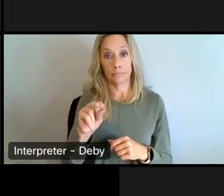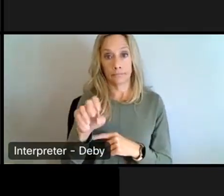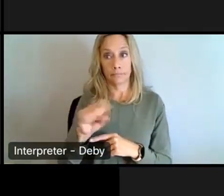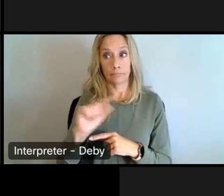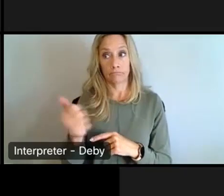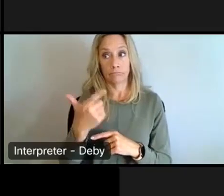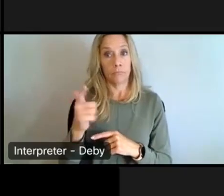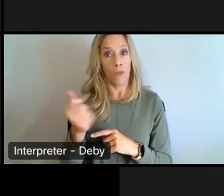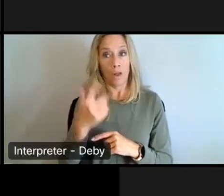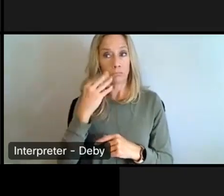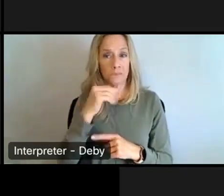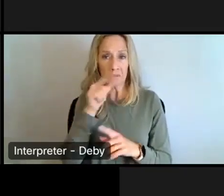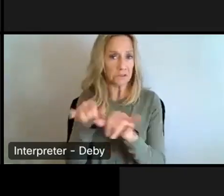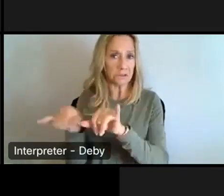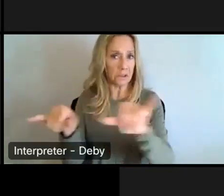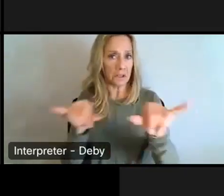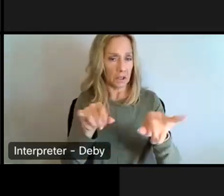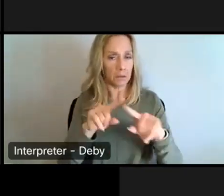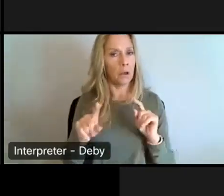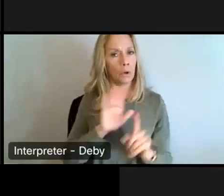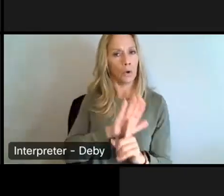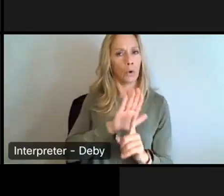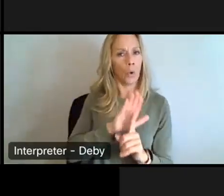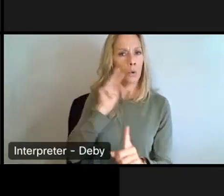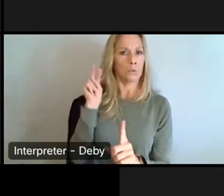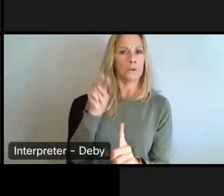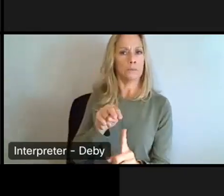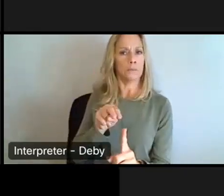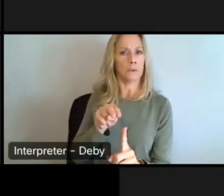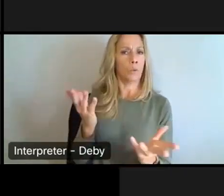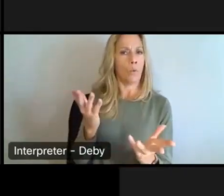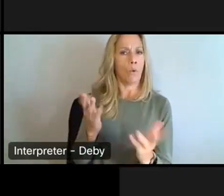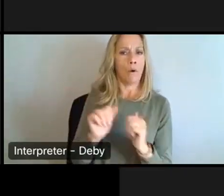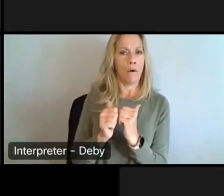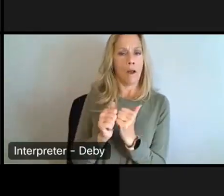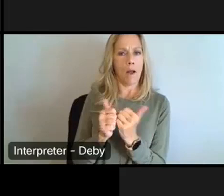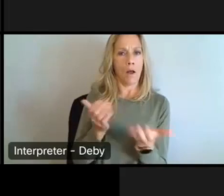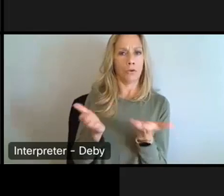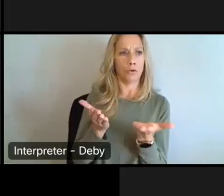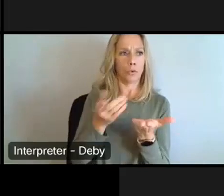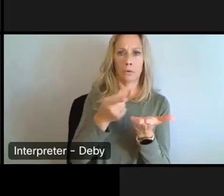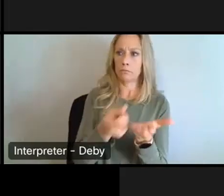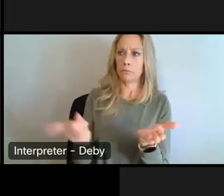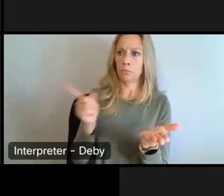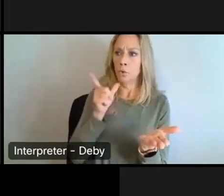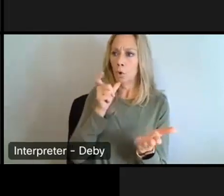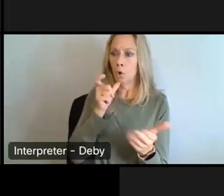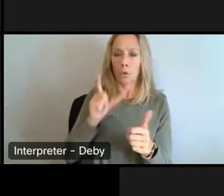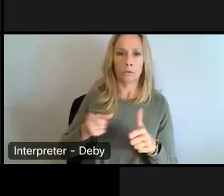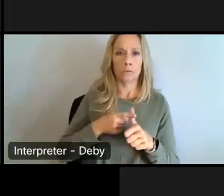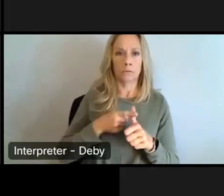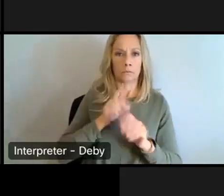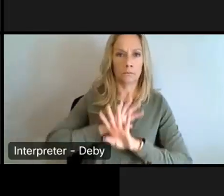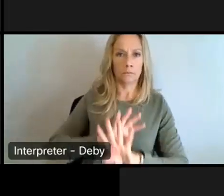experiences are not the same. Can you share your perspective on how serving those that were frontline